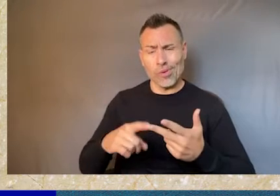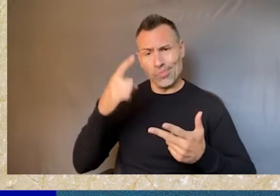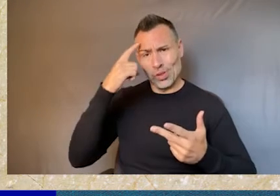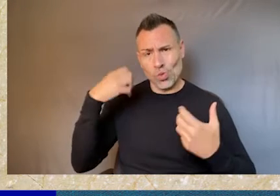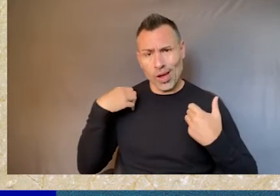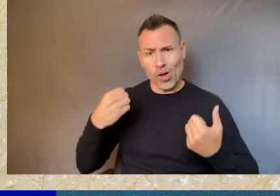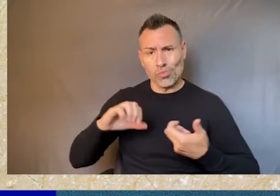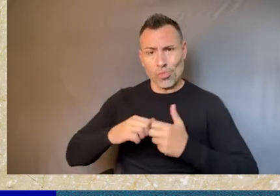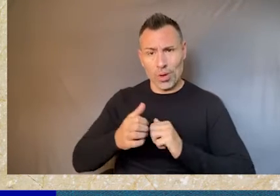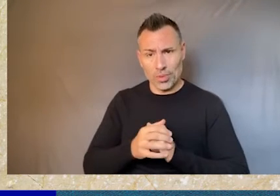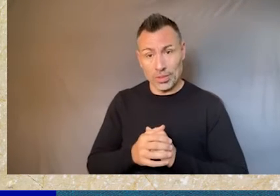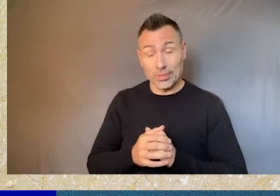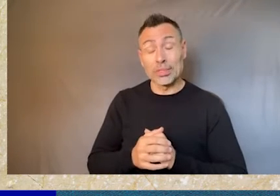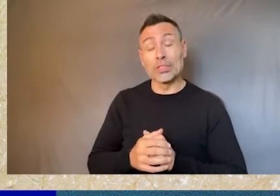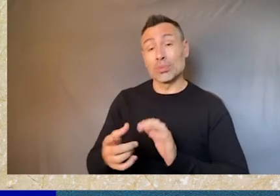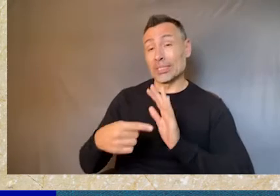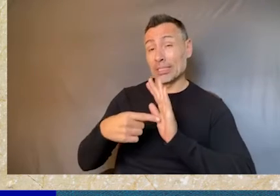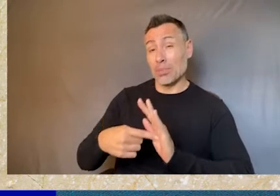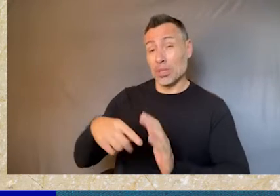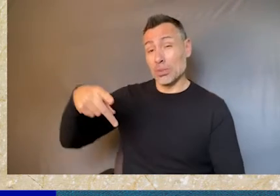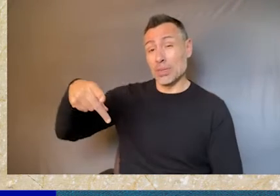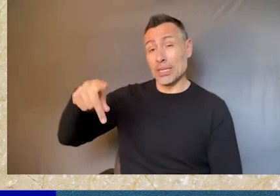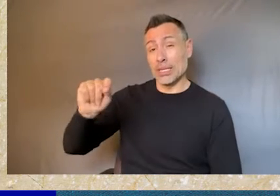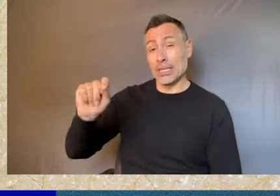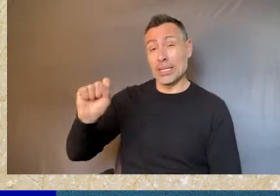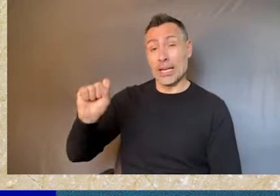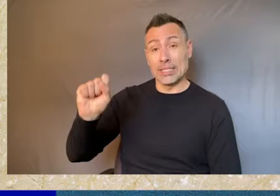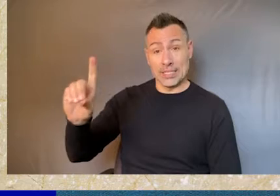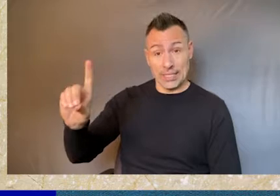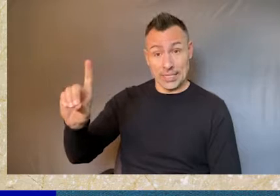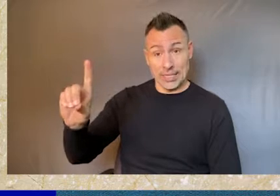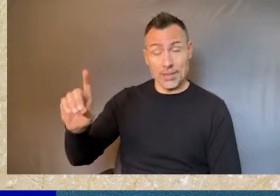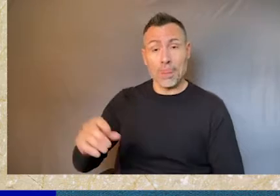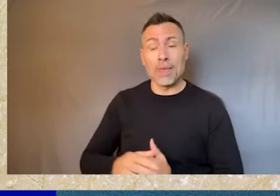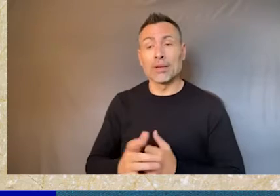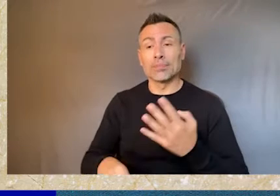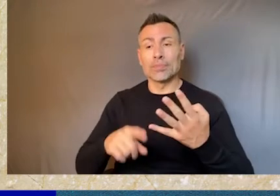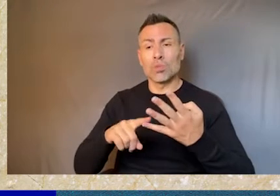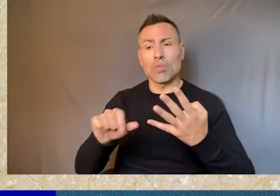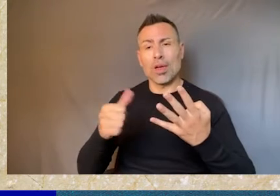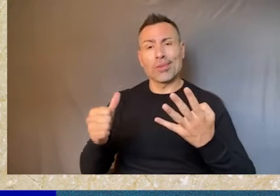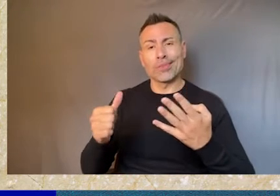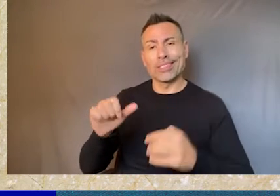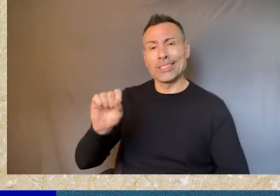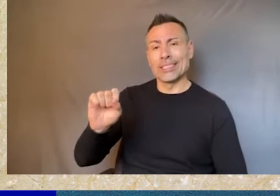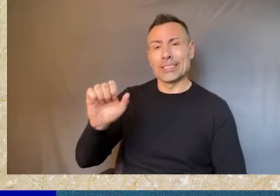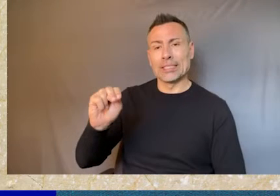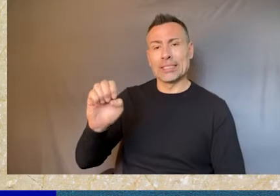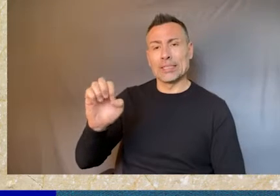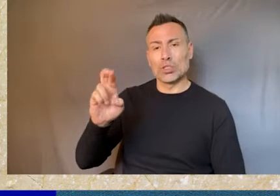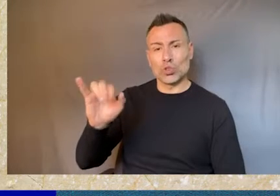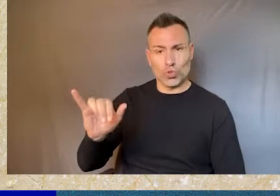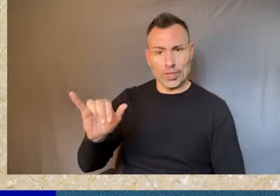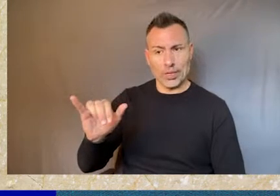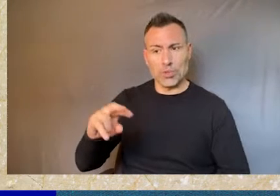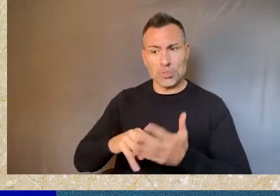stress disorder. There's also sensory disabilities, which limit sight, hearing, and other senses. And some examples are